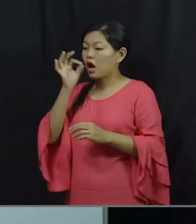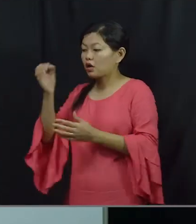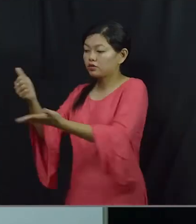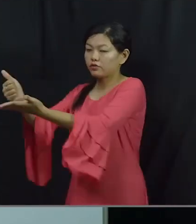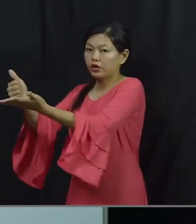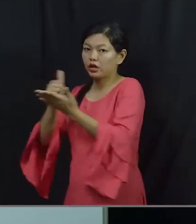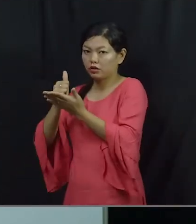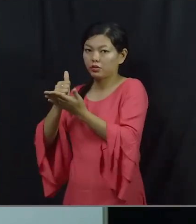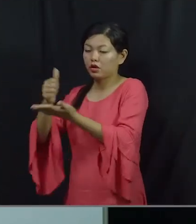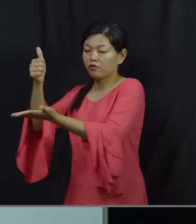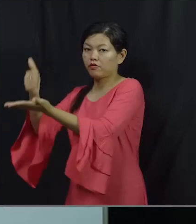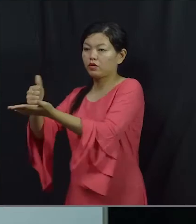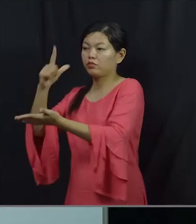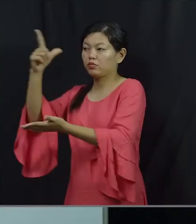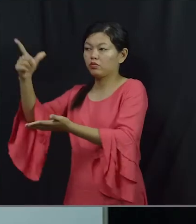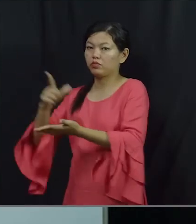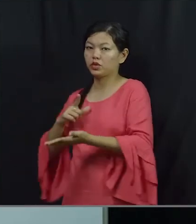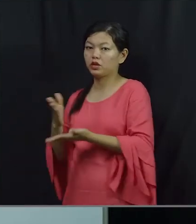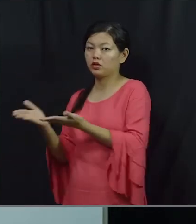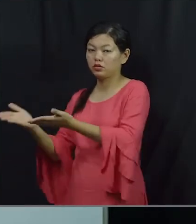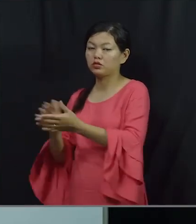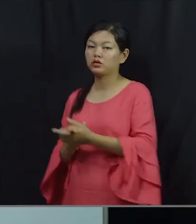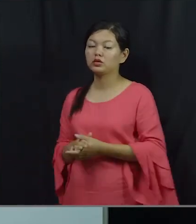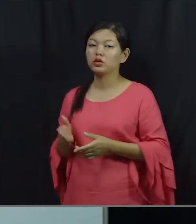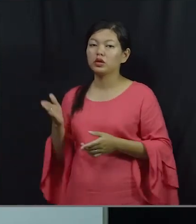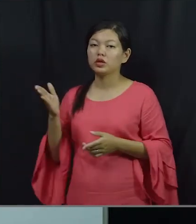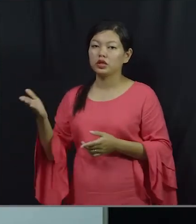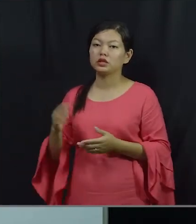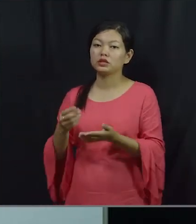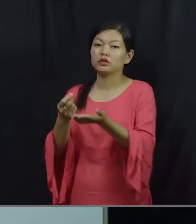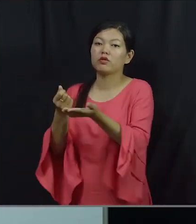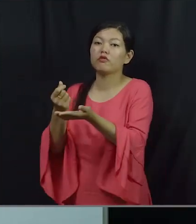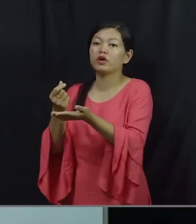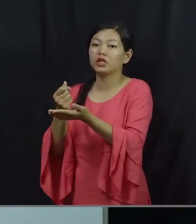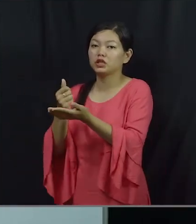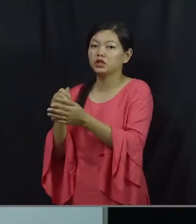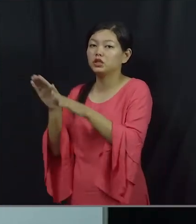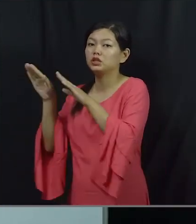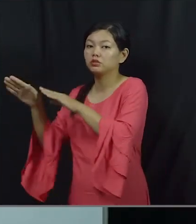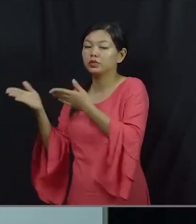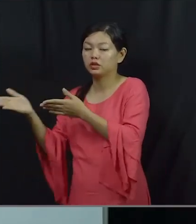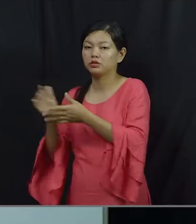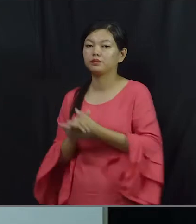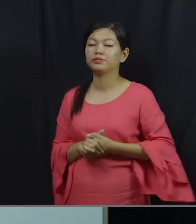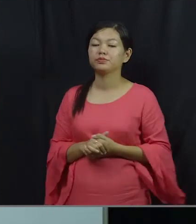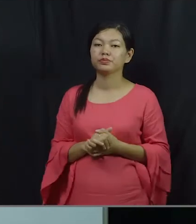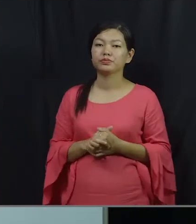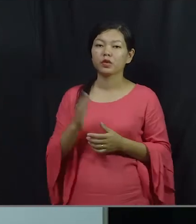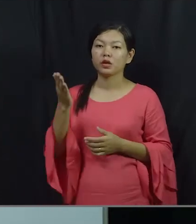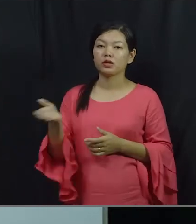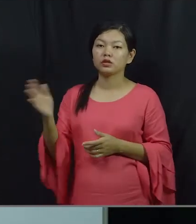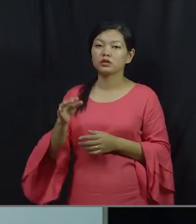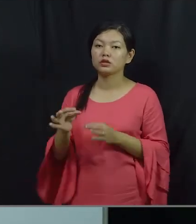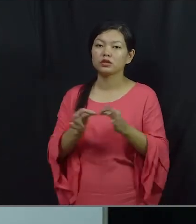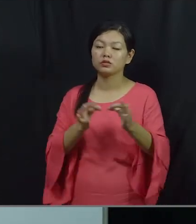customer. Okay, so these are some of the examples of auxiliaries to trade, that means support the trade, okay, to do business. So this is the explanation